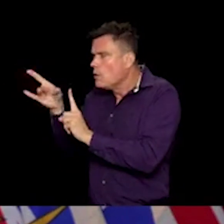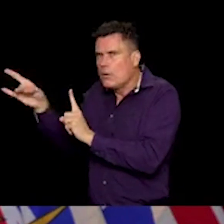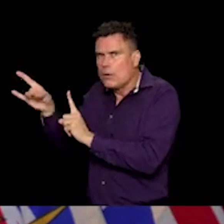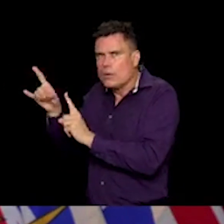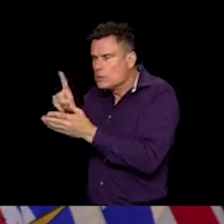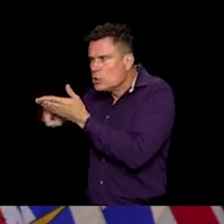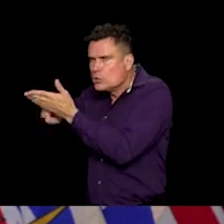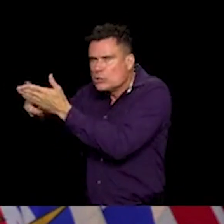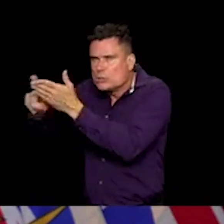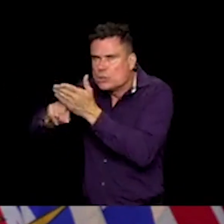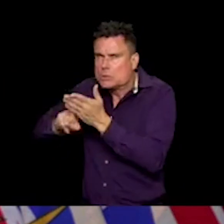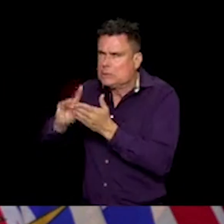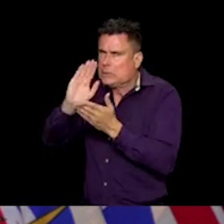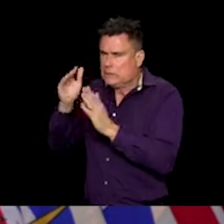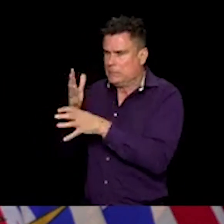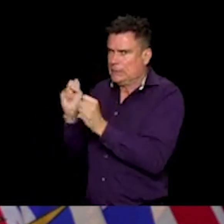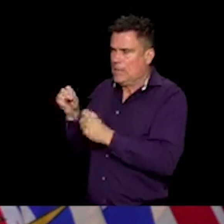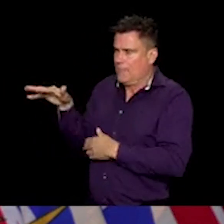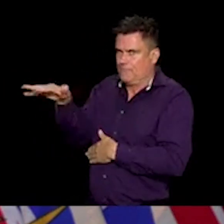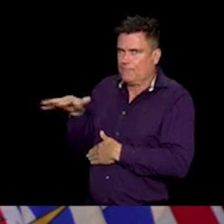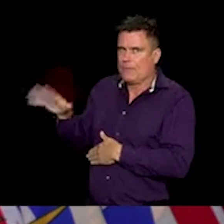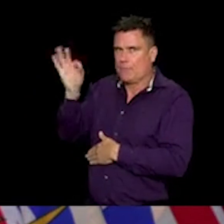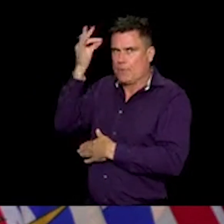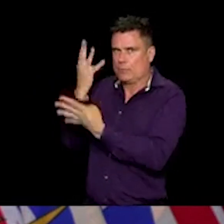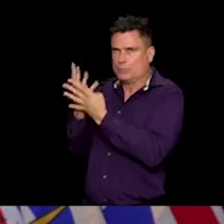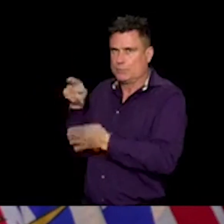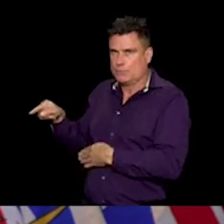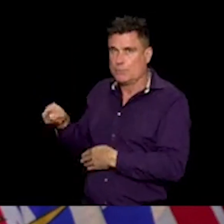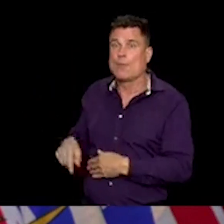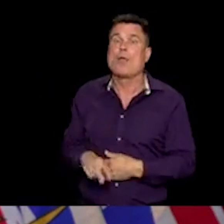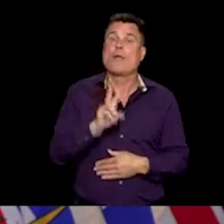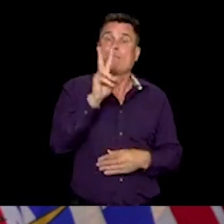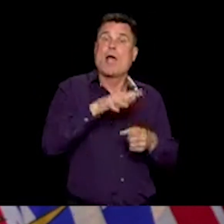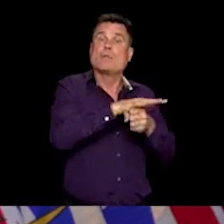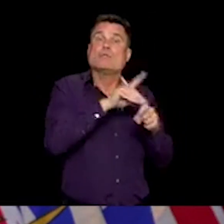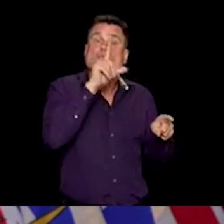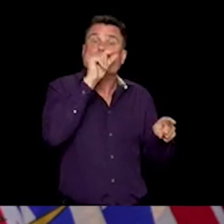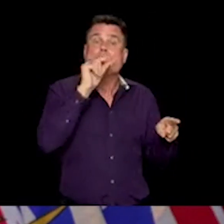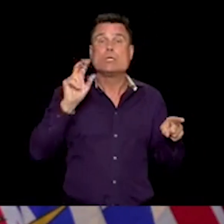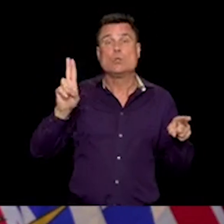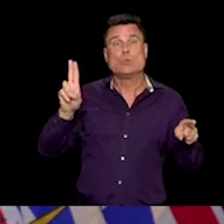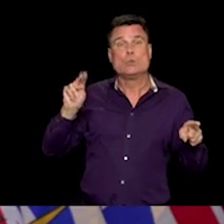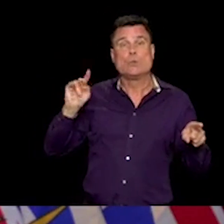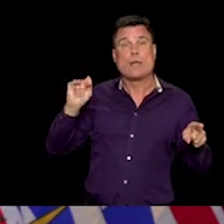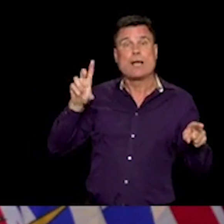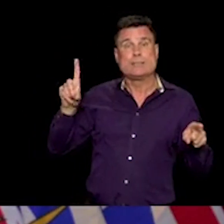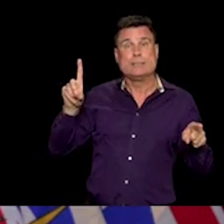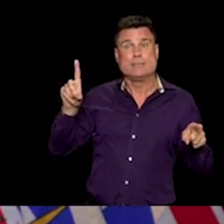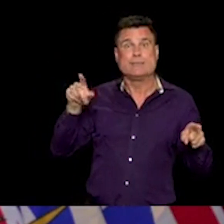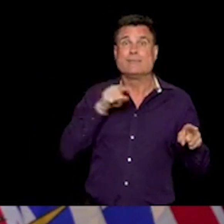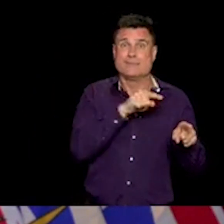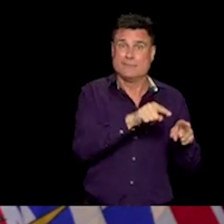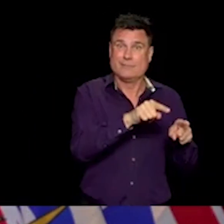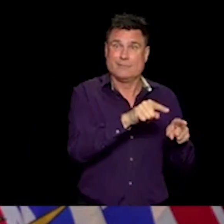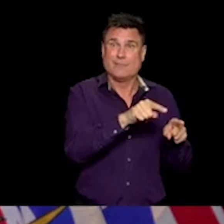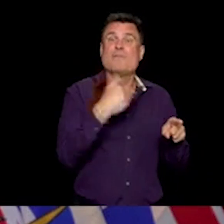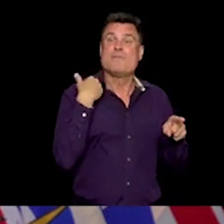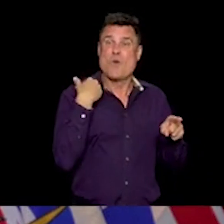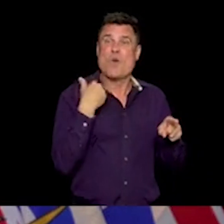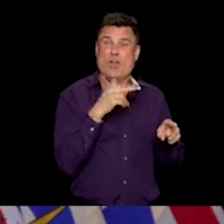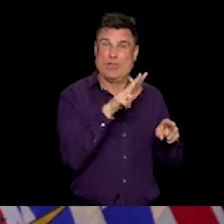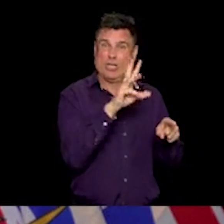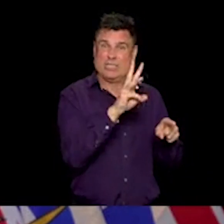Correctional Institution, and we are working very closely with our federal correctional colleagues and Fraser Health Authority to ensure that